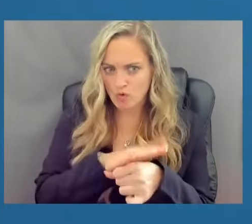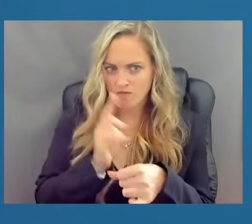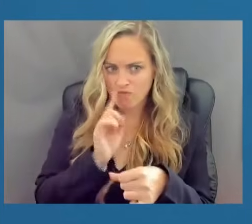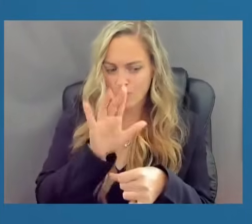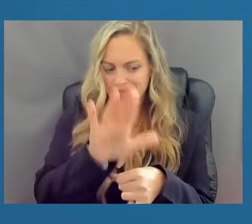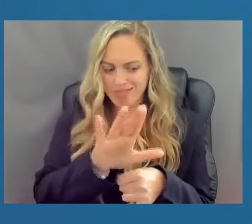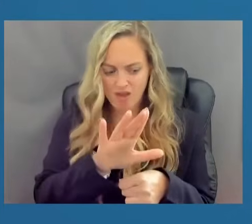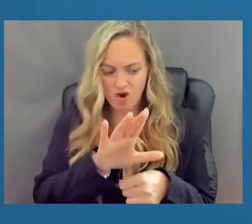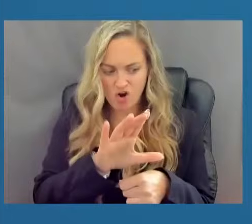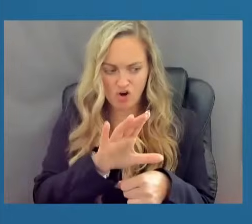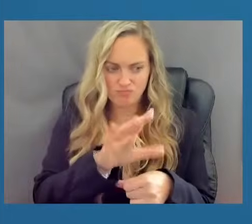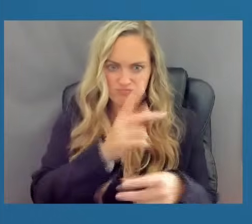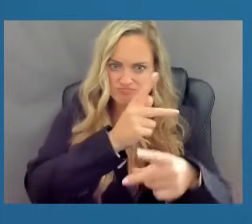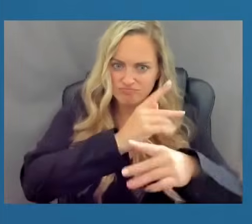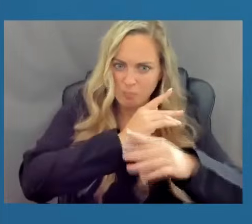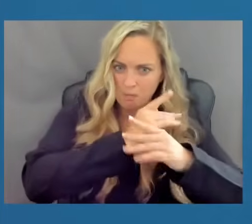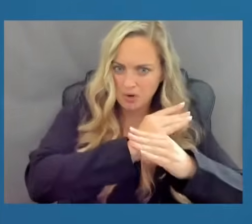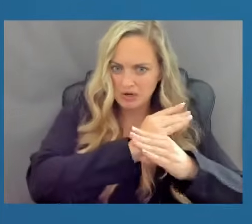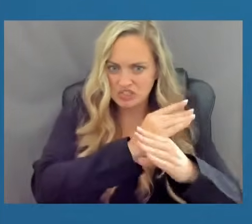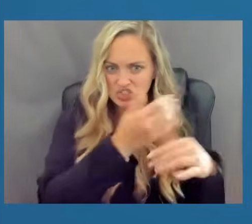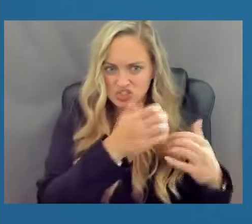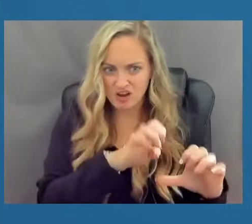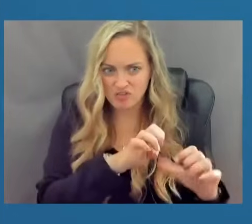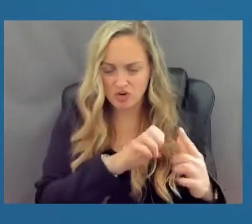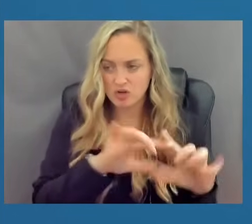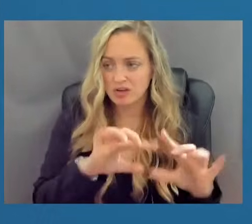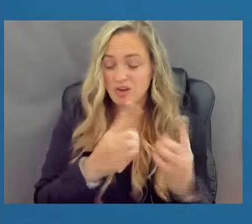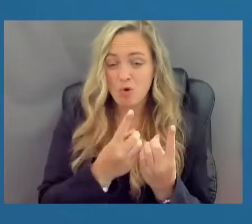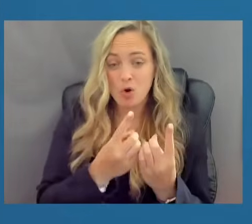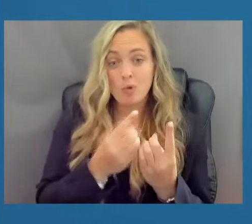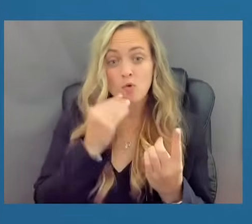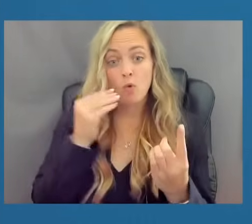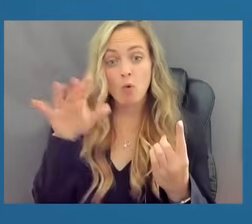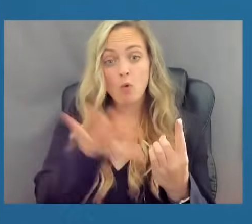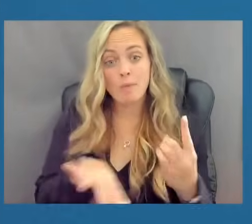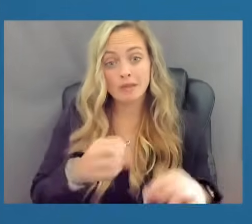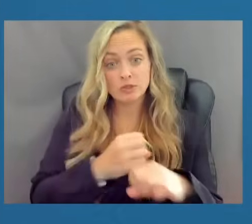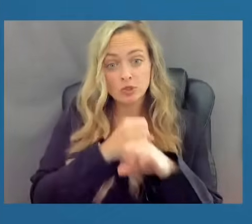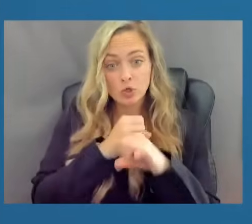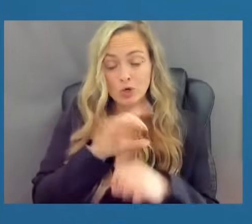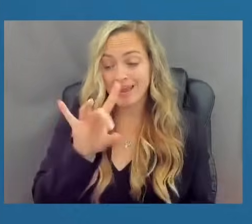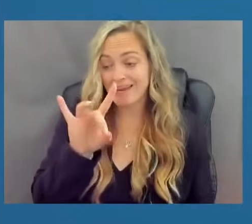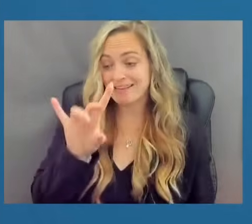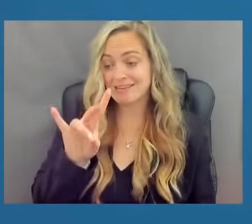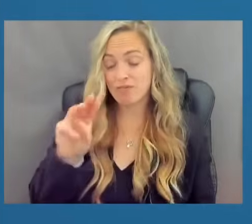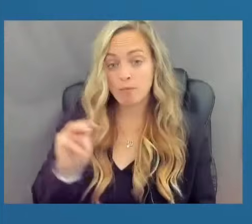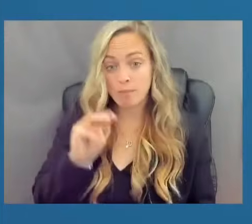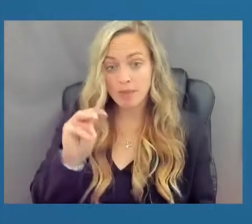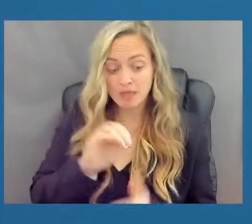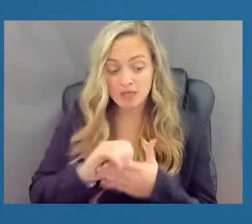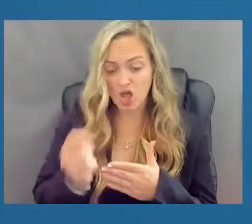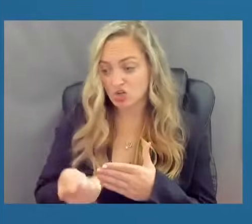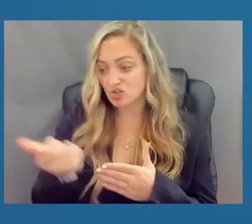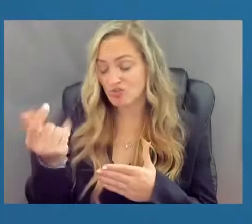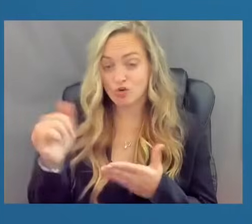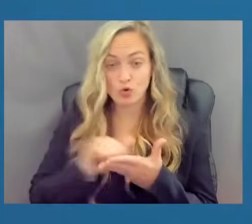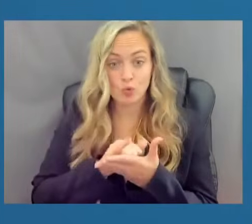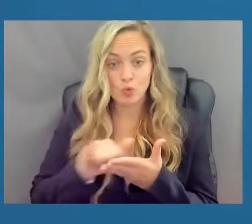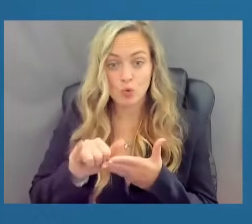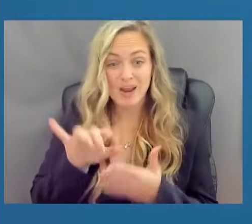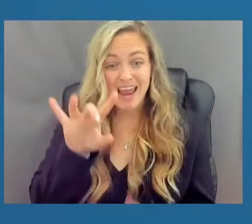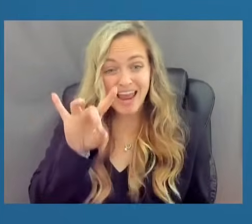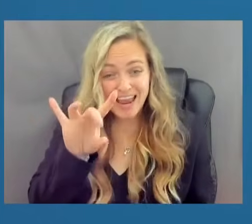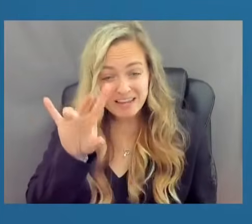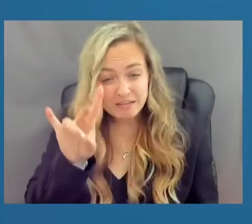efforts. Department of Homeland Security cut $87 million for counterterrorism work in New York. $87 million